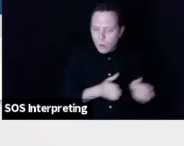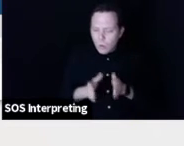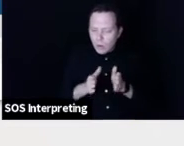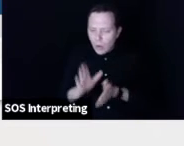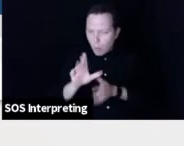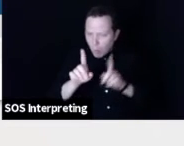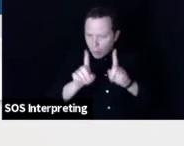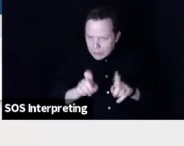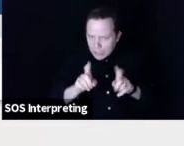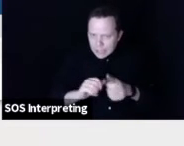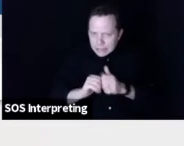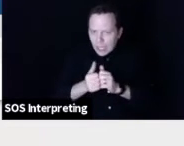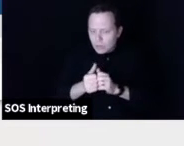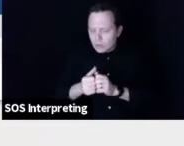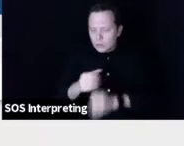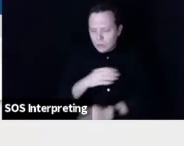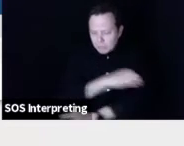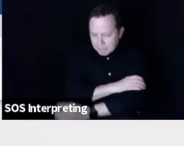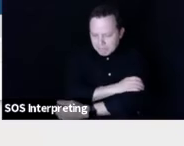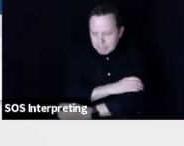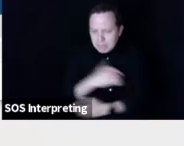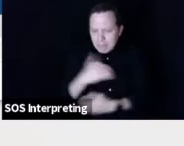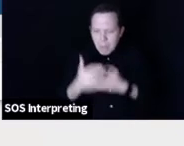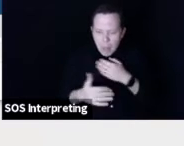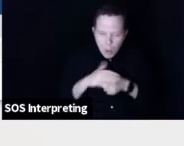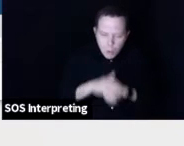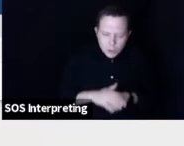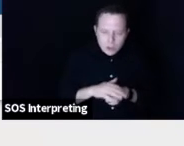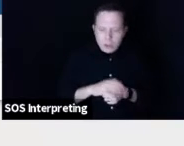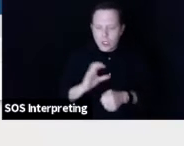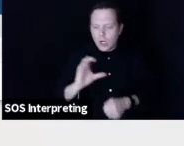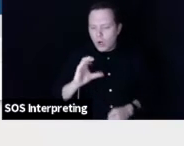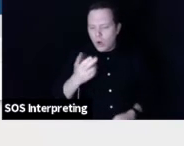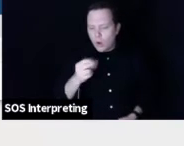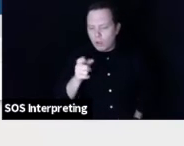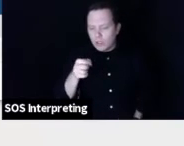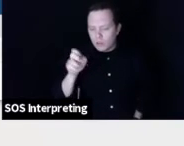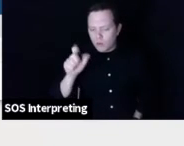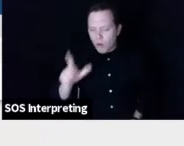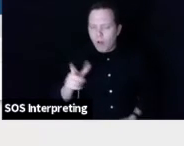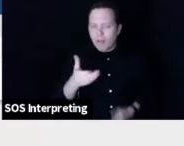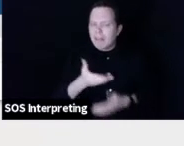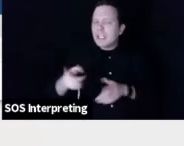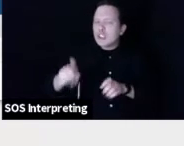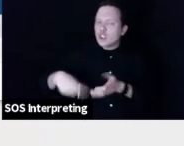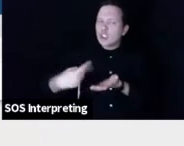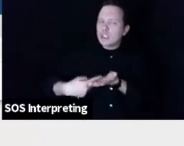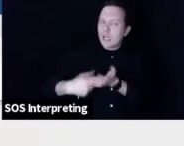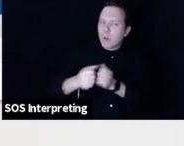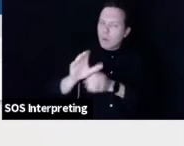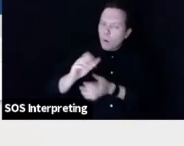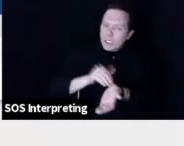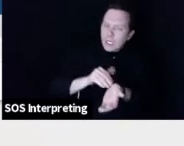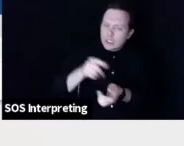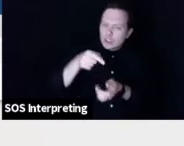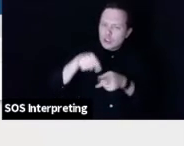your blood pressure, cholesterol, what you talk about with your doctor at each visit. And these are tools